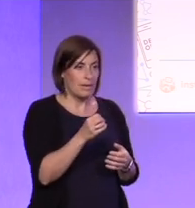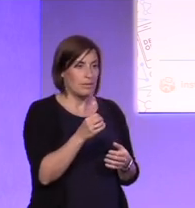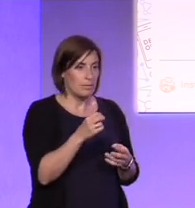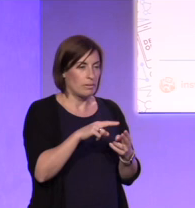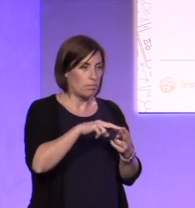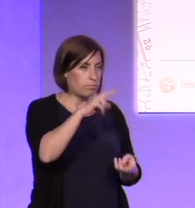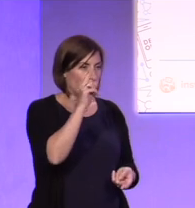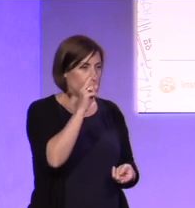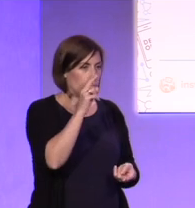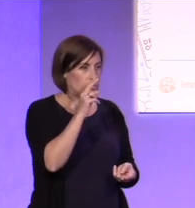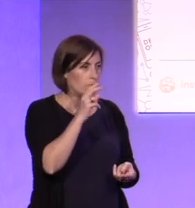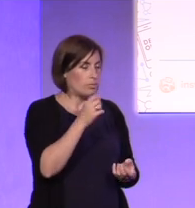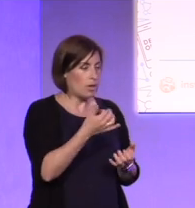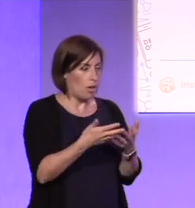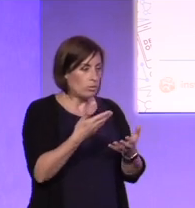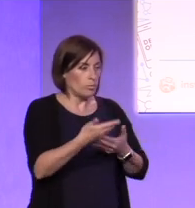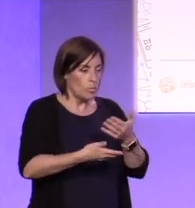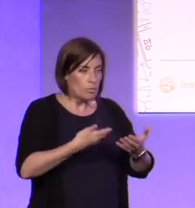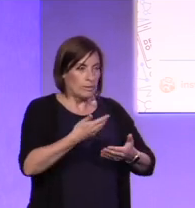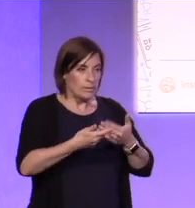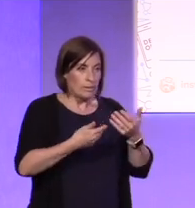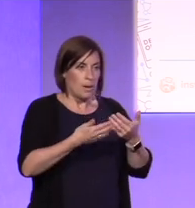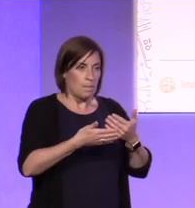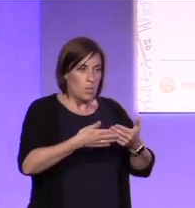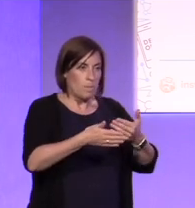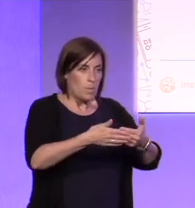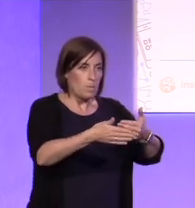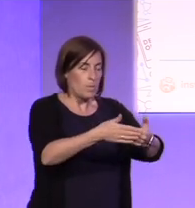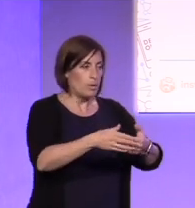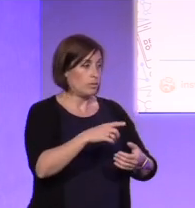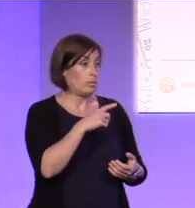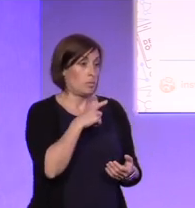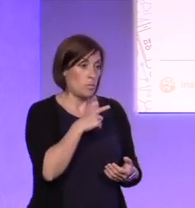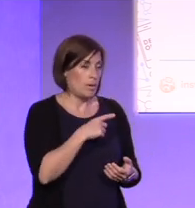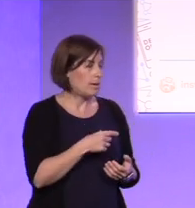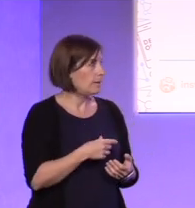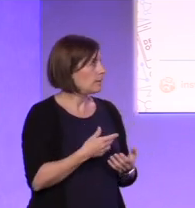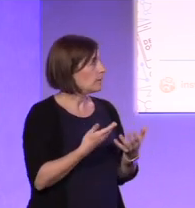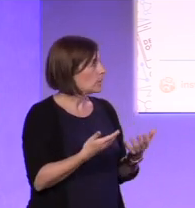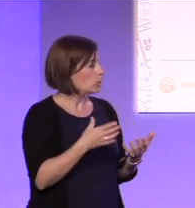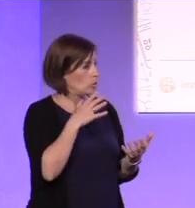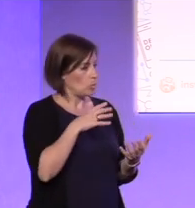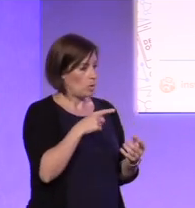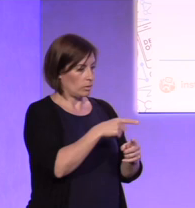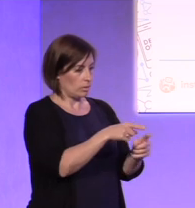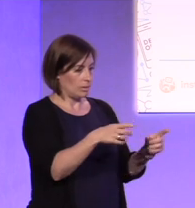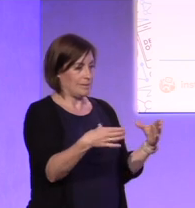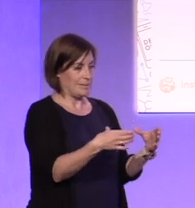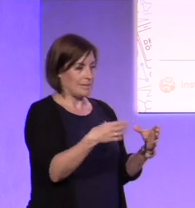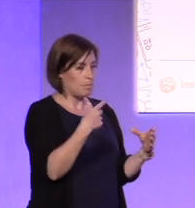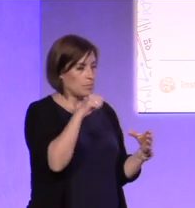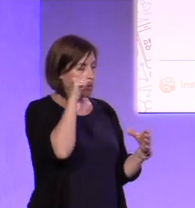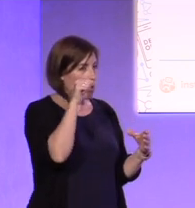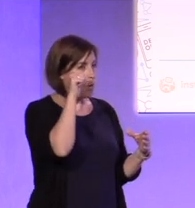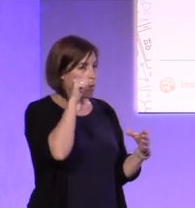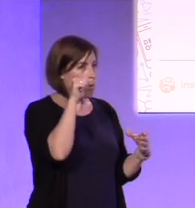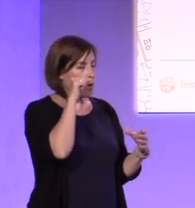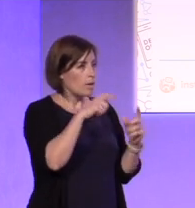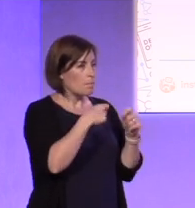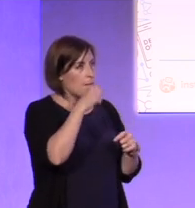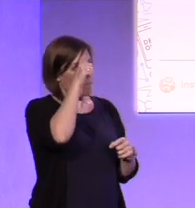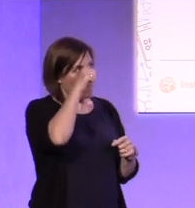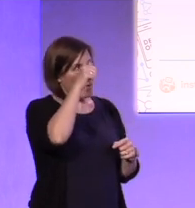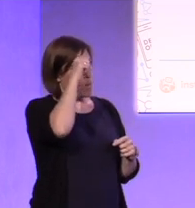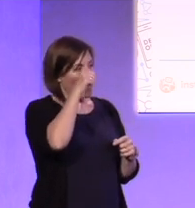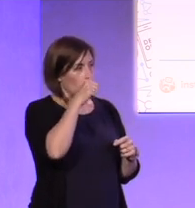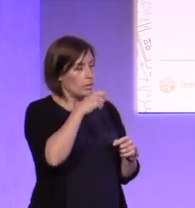pumped up inflation. But we're doing this for a reason. Because we want to build muscle memory. By doing something time and time again, you build discipline